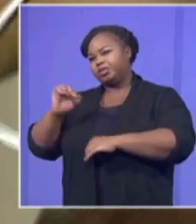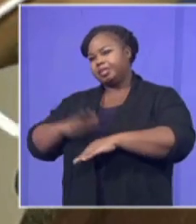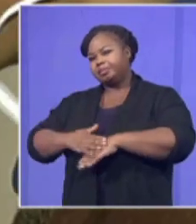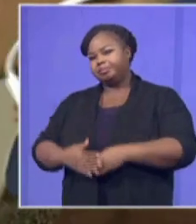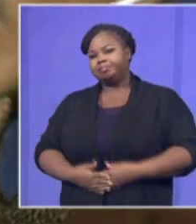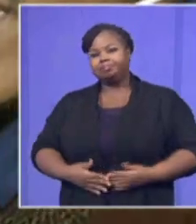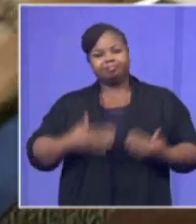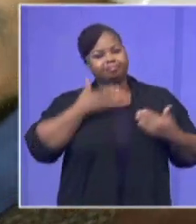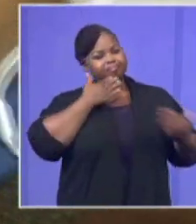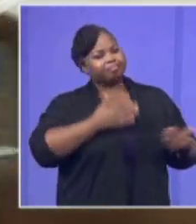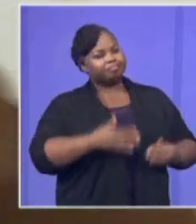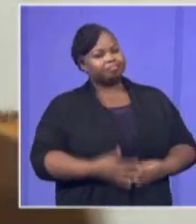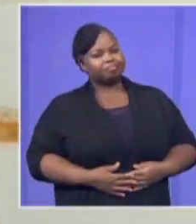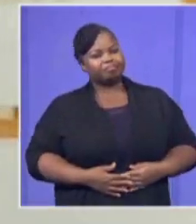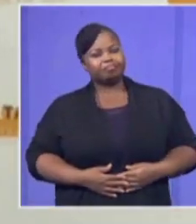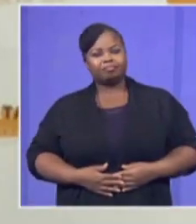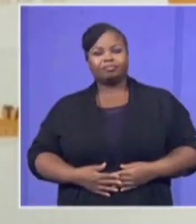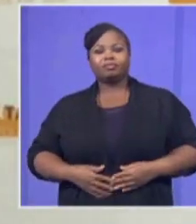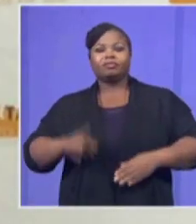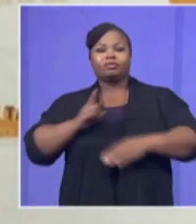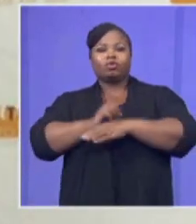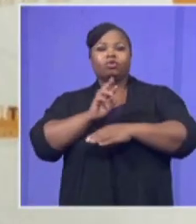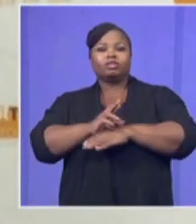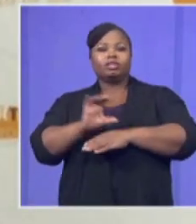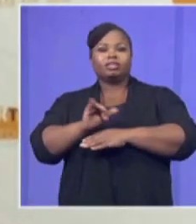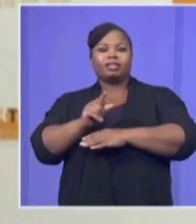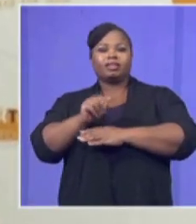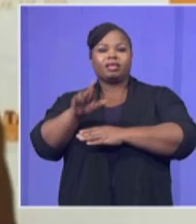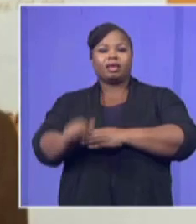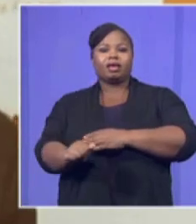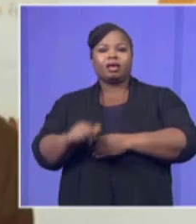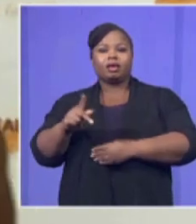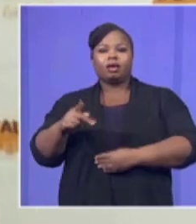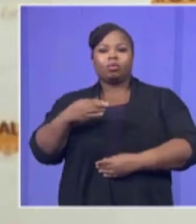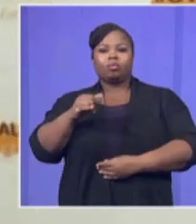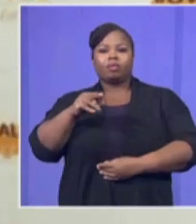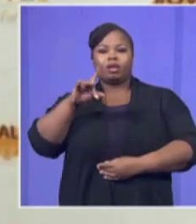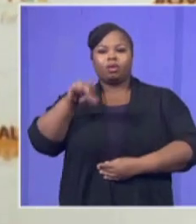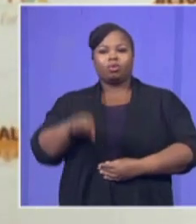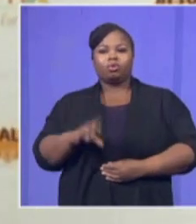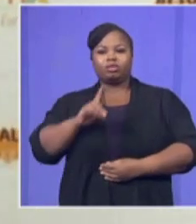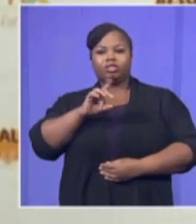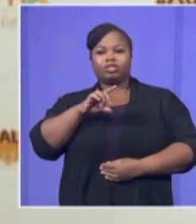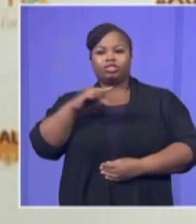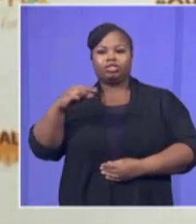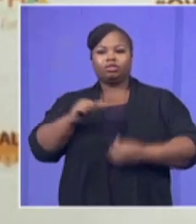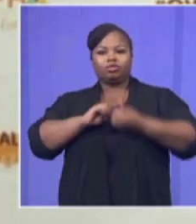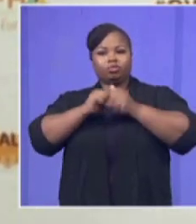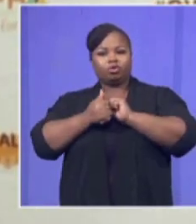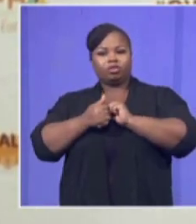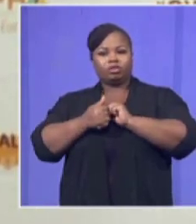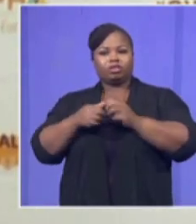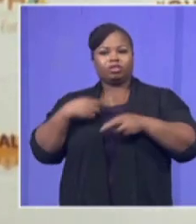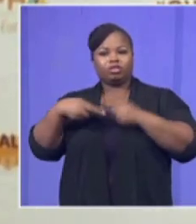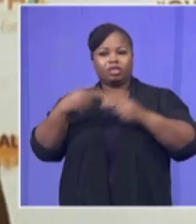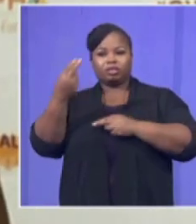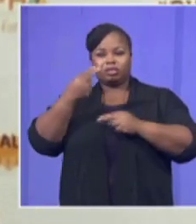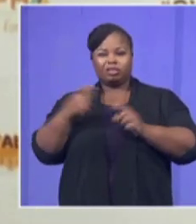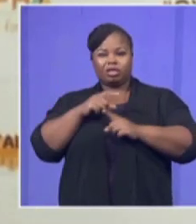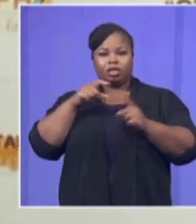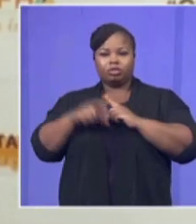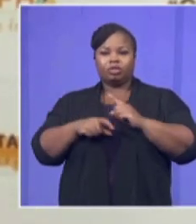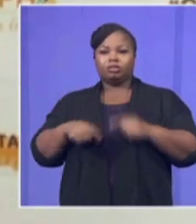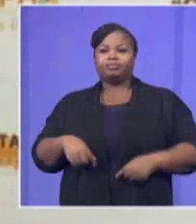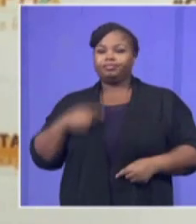so much. Thank you. That is Dr. Cynthia Khumalo, Deputy Director General of Sports, Recreation, Arts and Culture, talking us about